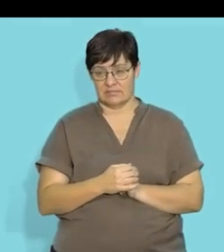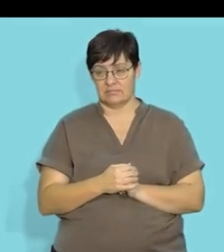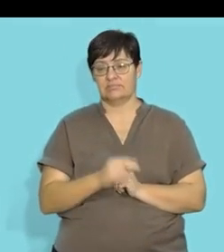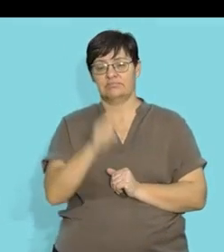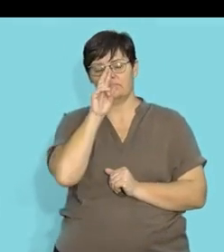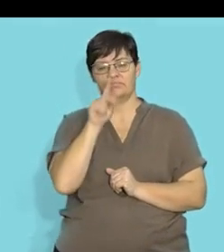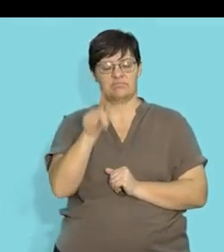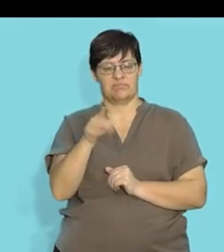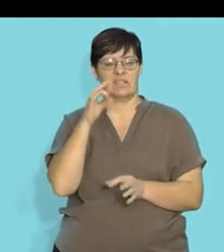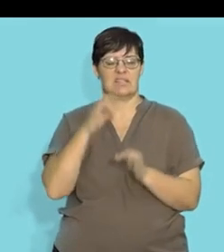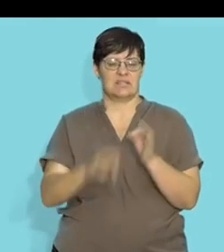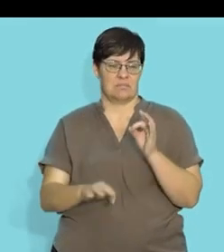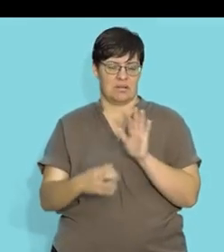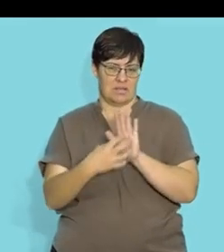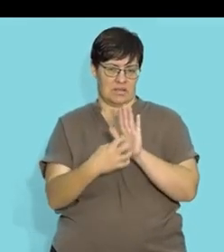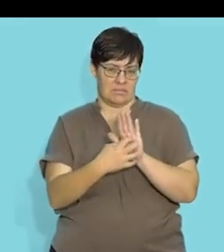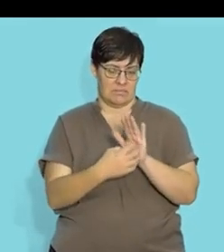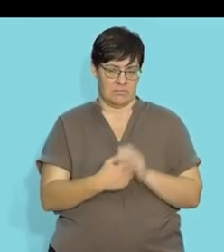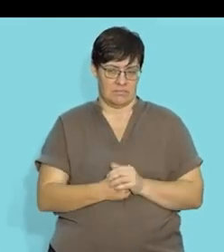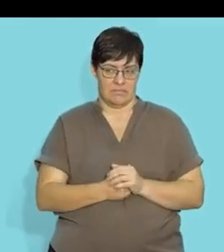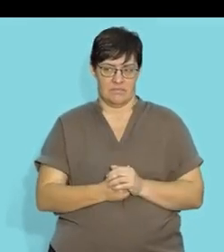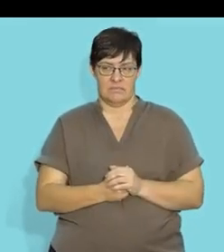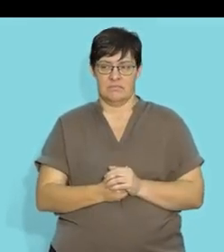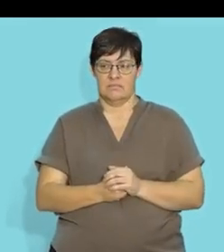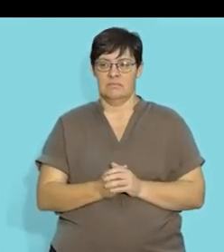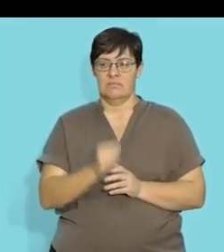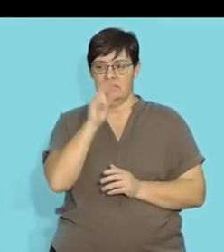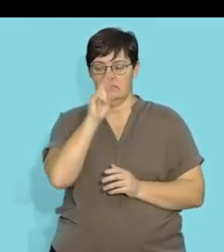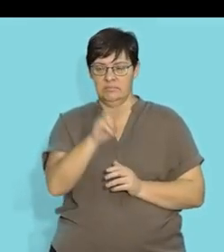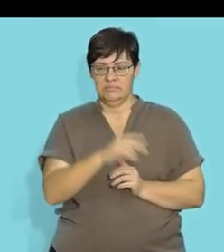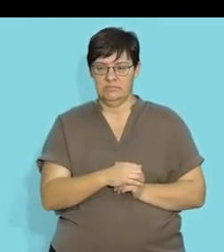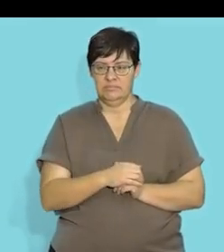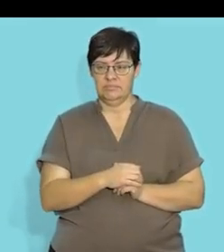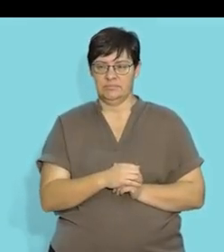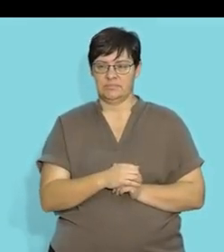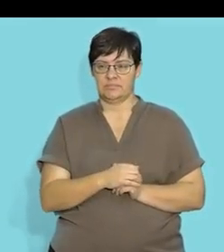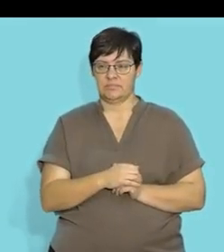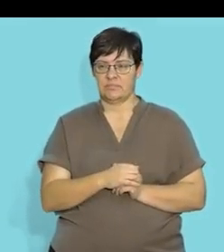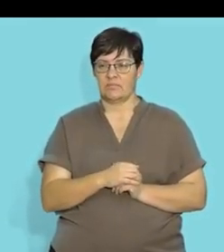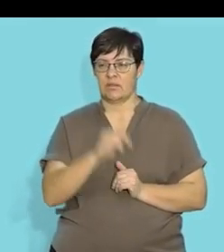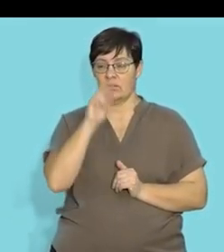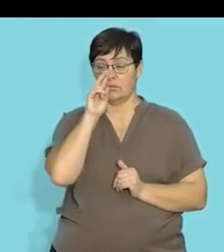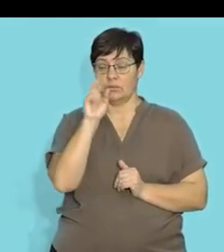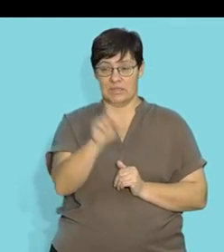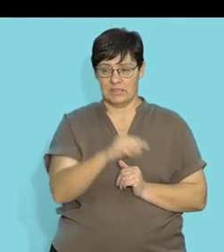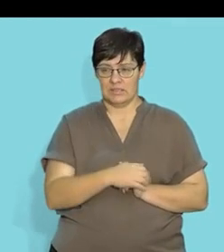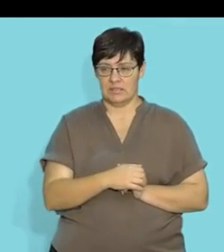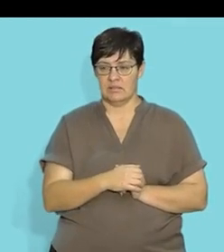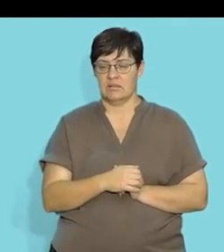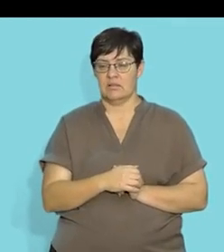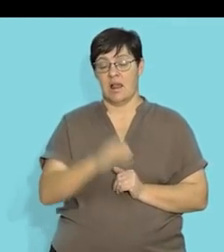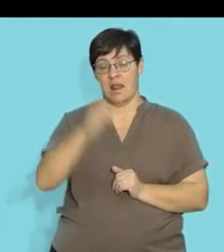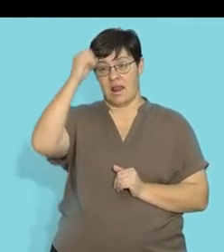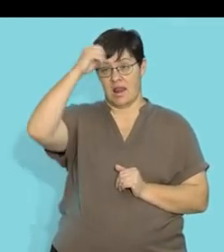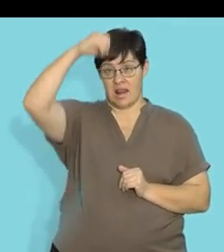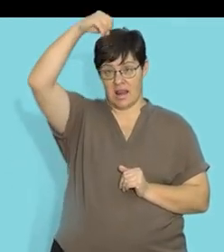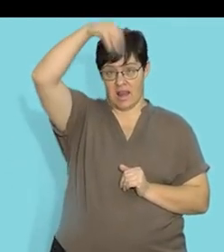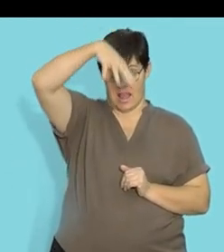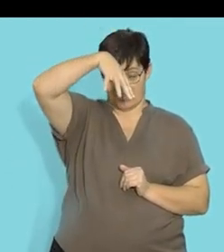Let's look at this in a simple diagram. So here we're seeing, in this example, we're looking at the stimulus of